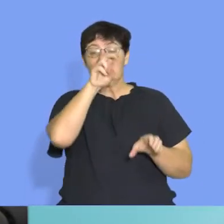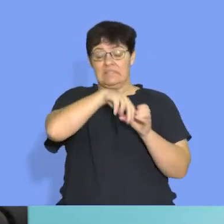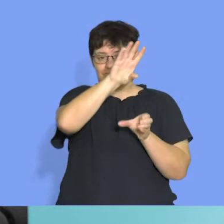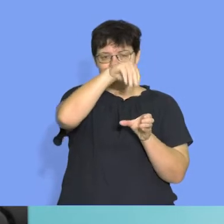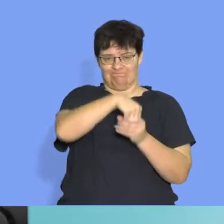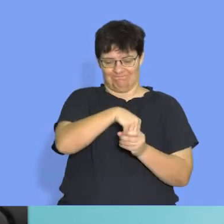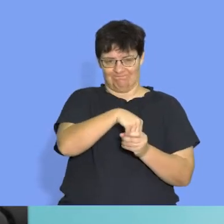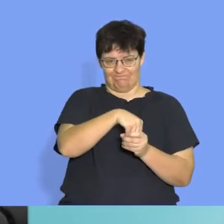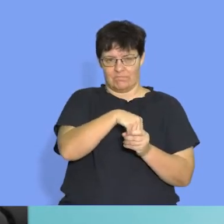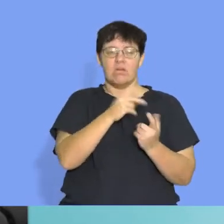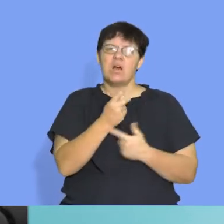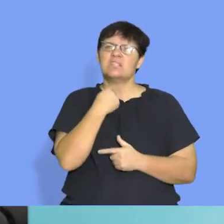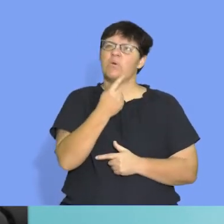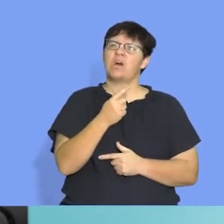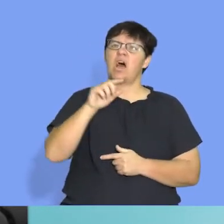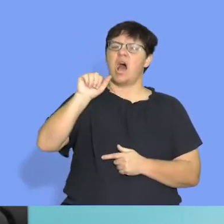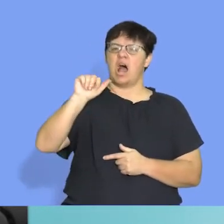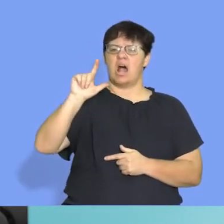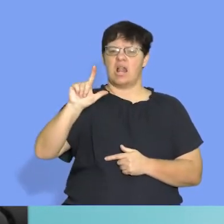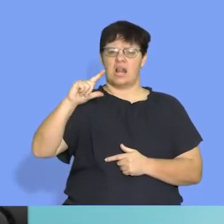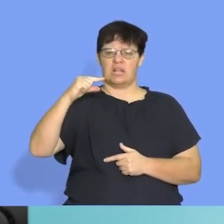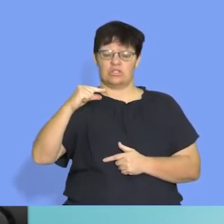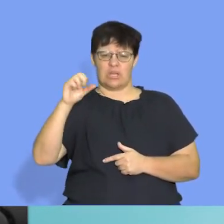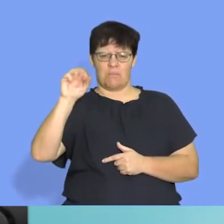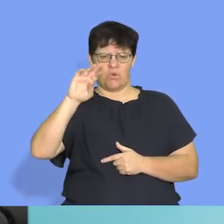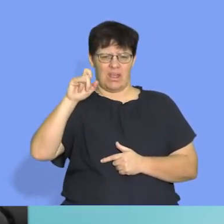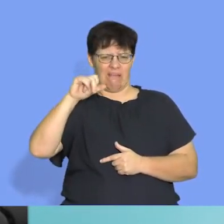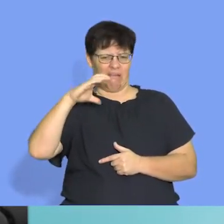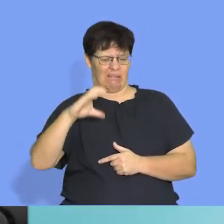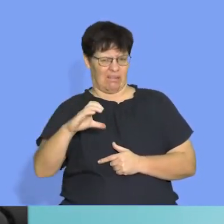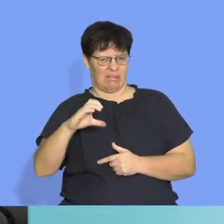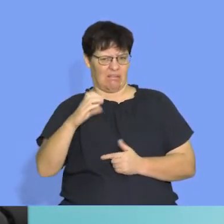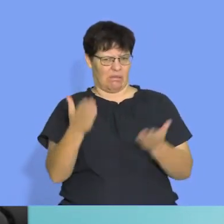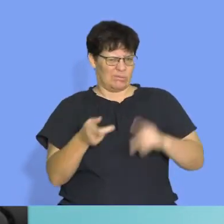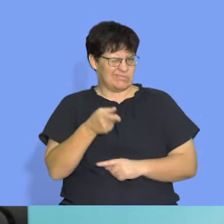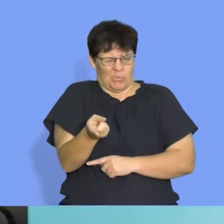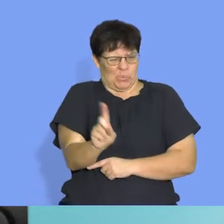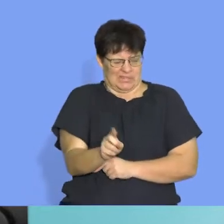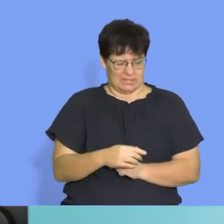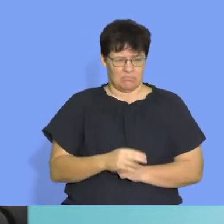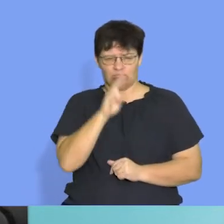talking about an algebraic equation. But for now, let's just have a look at our question together.